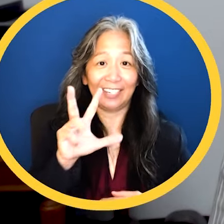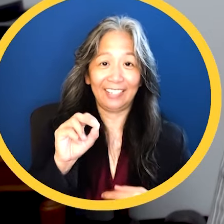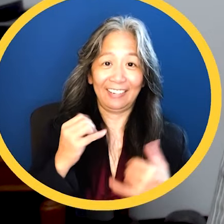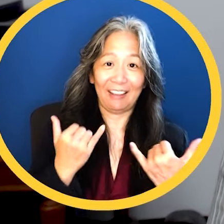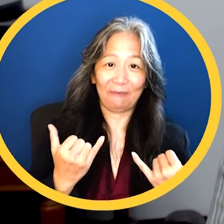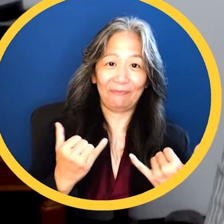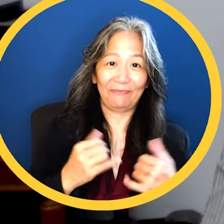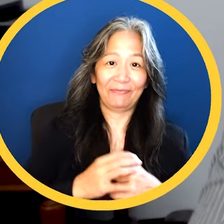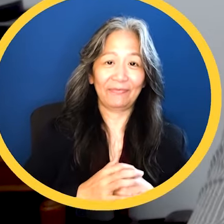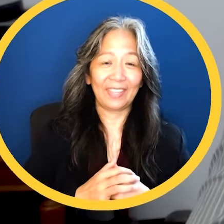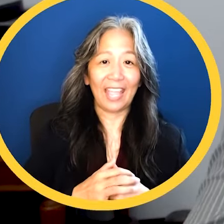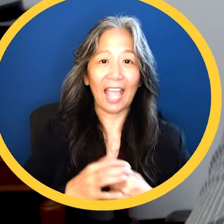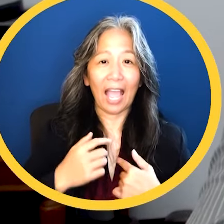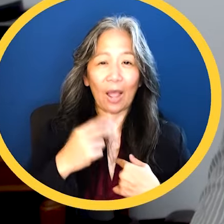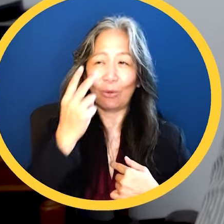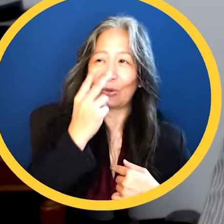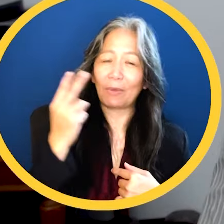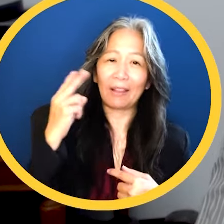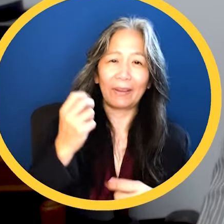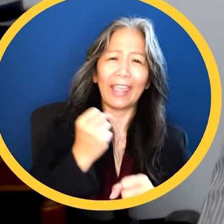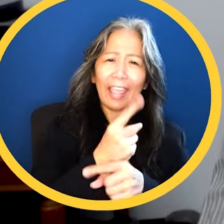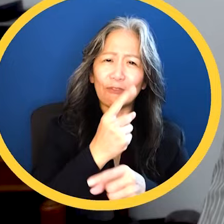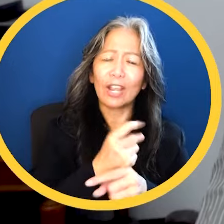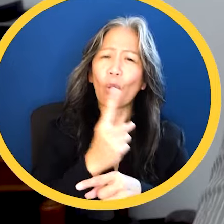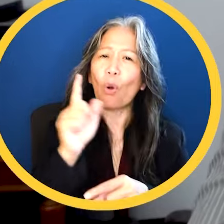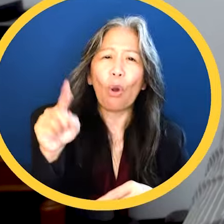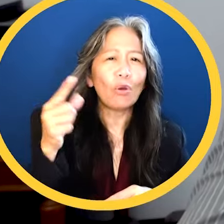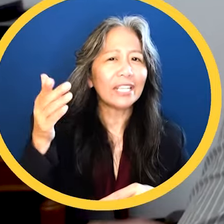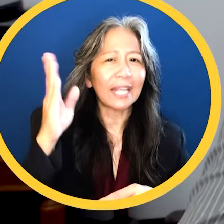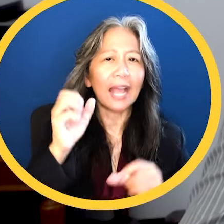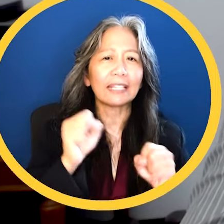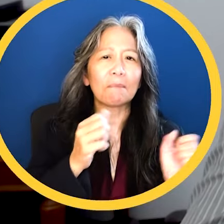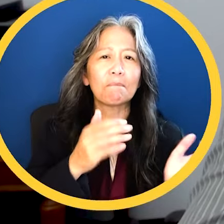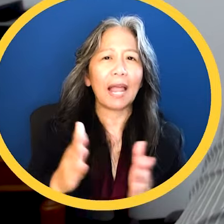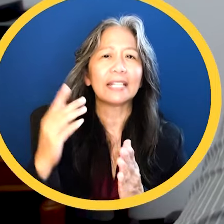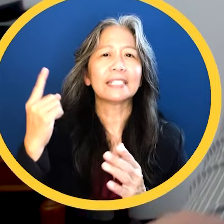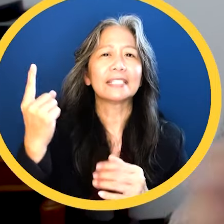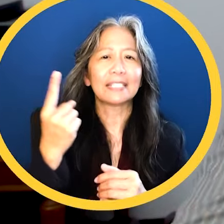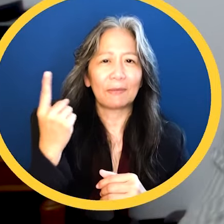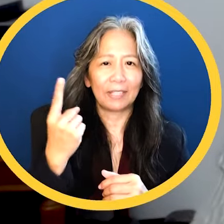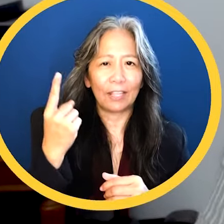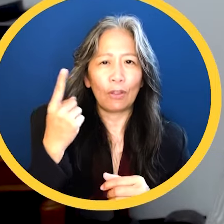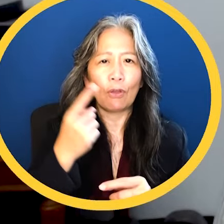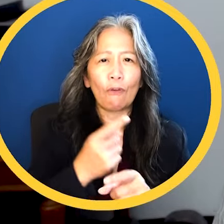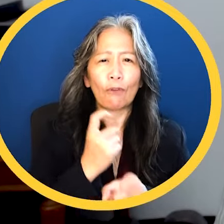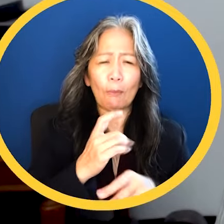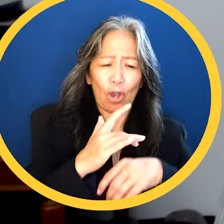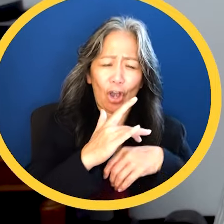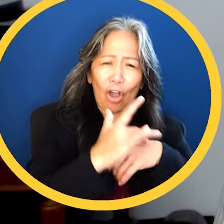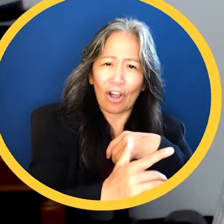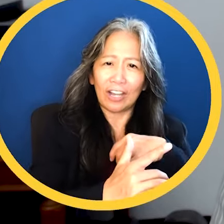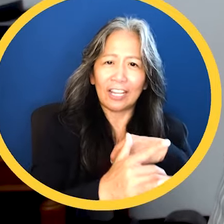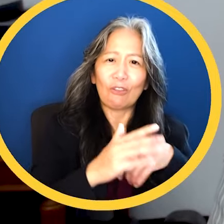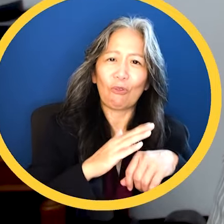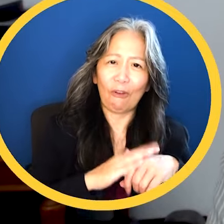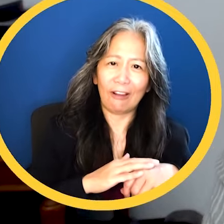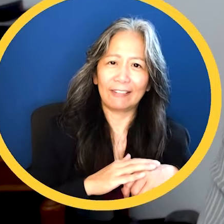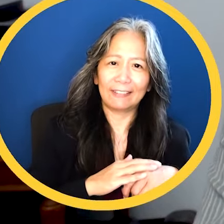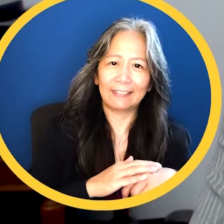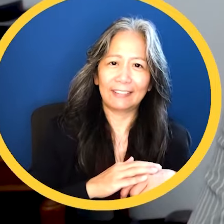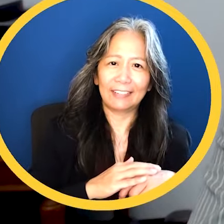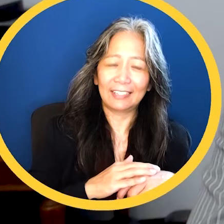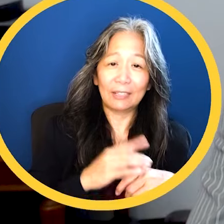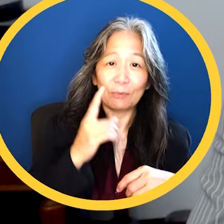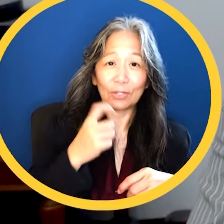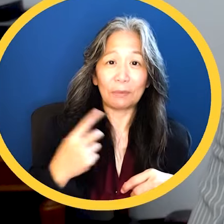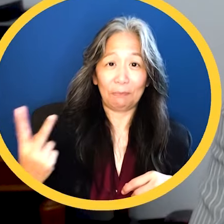now, and I look back at every year, like, only God could have planned out something from so early on. Because